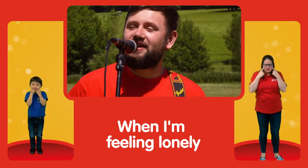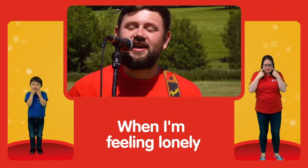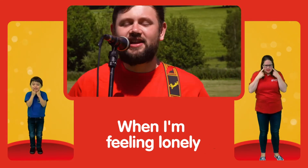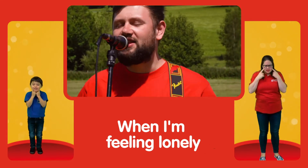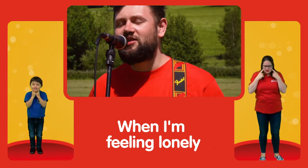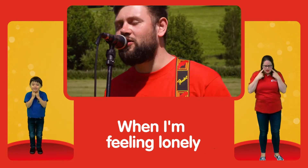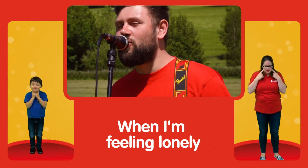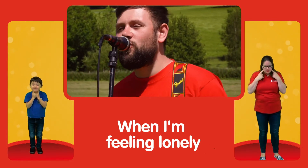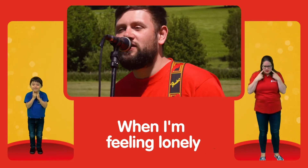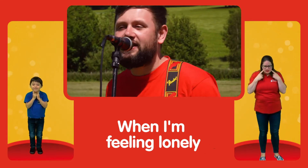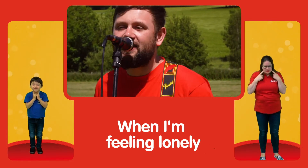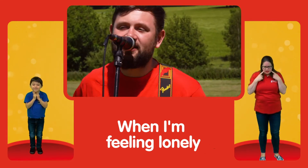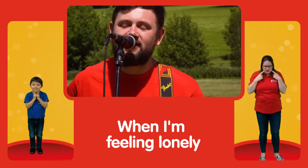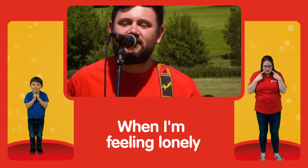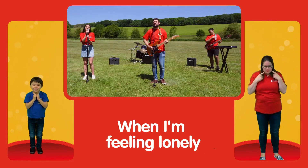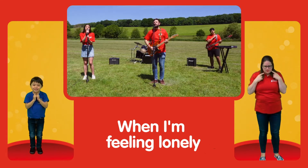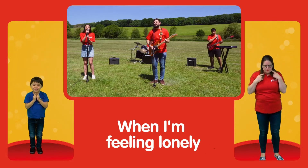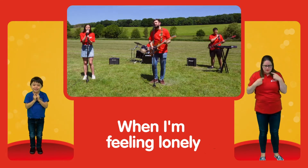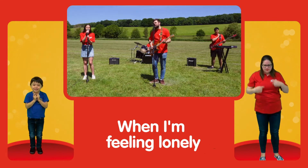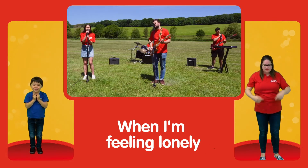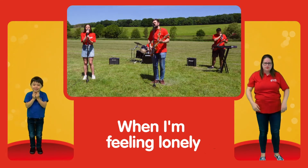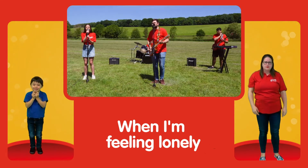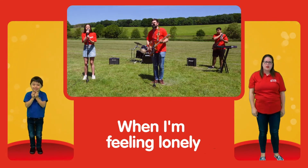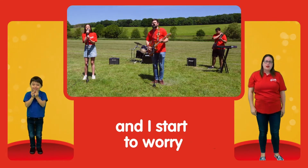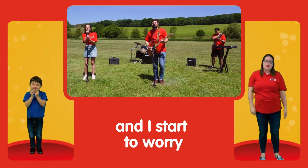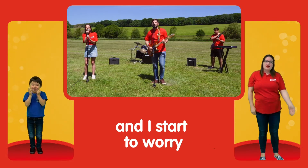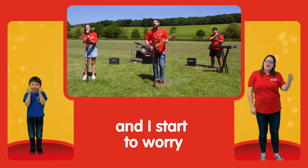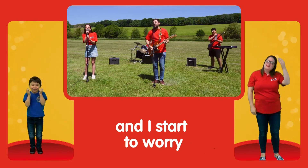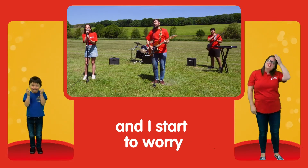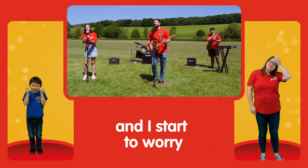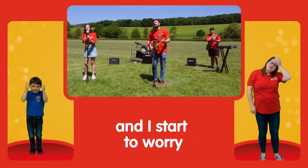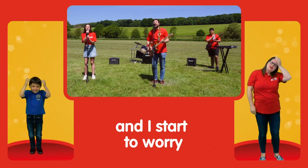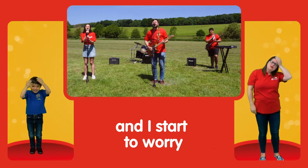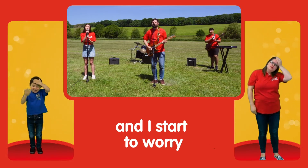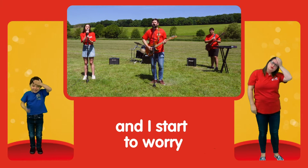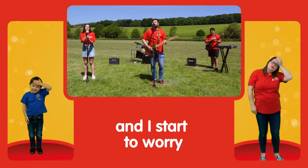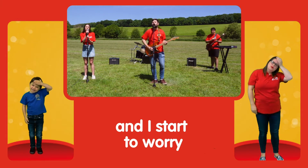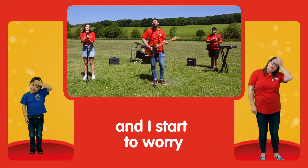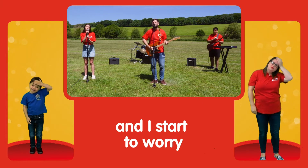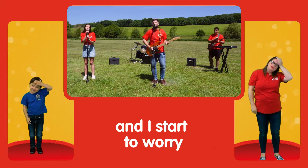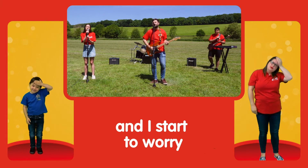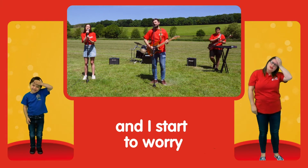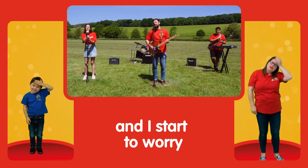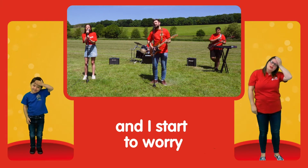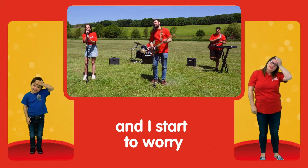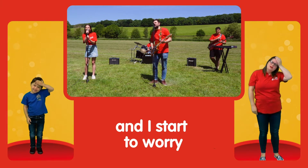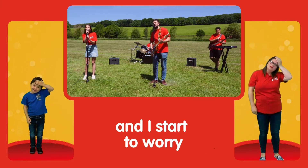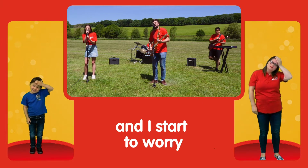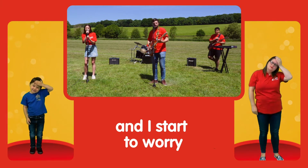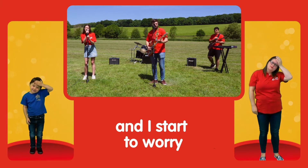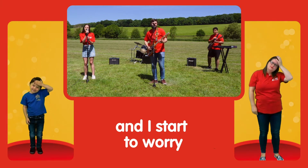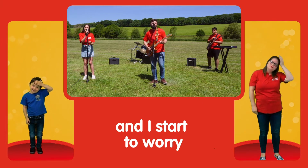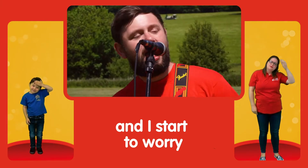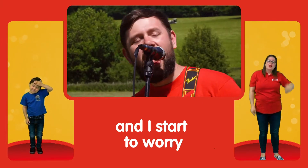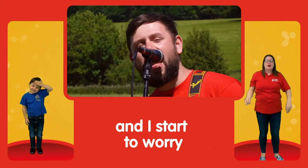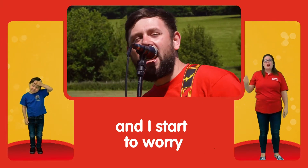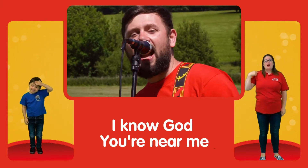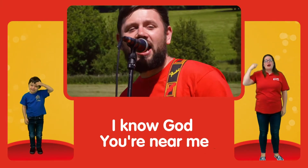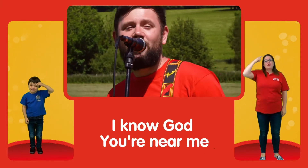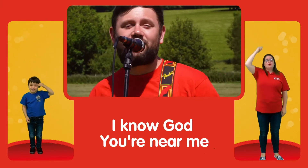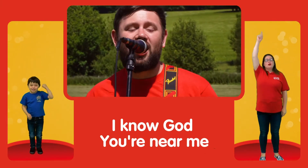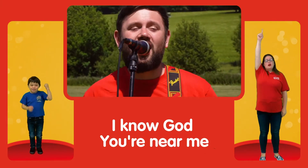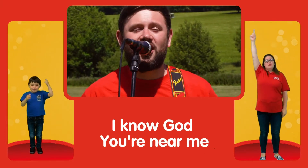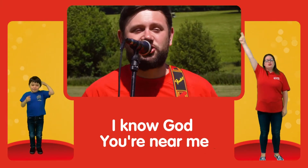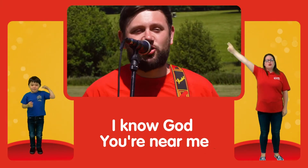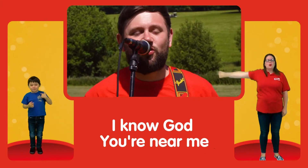When I'm feeling lonely and I start to worry,